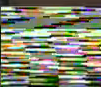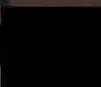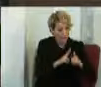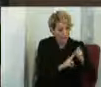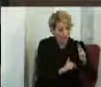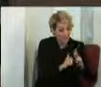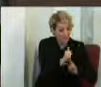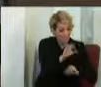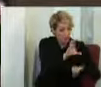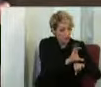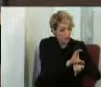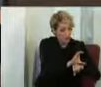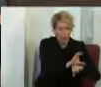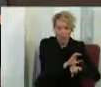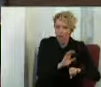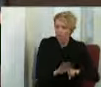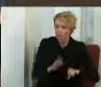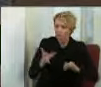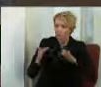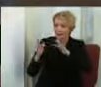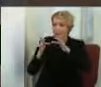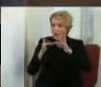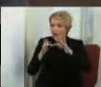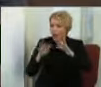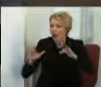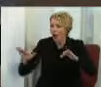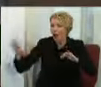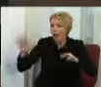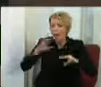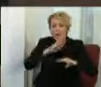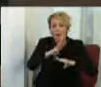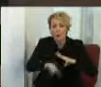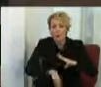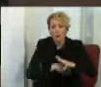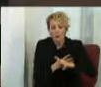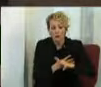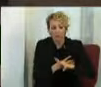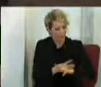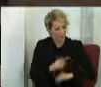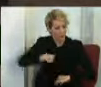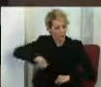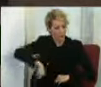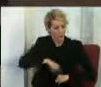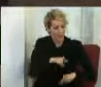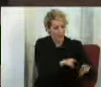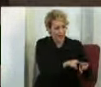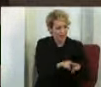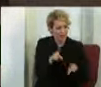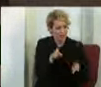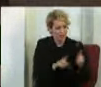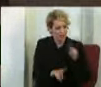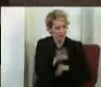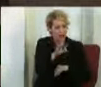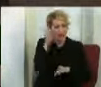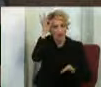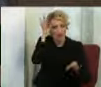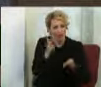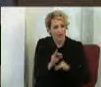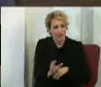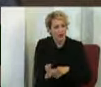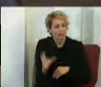globe, that we as people of faith and good conscience come before you to seek out your word for us this